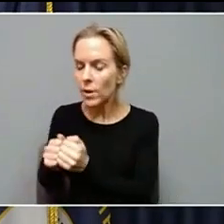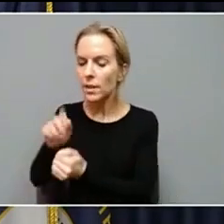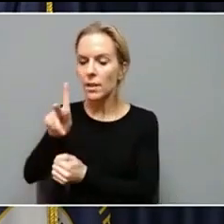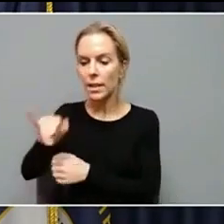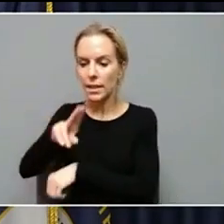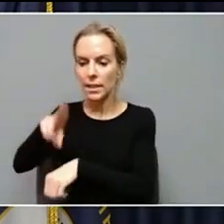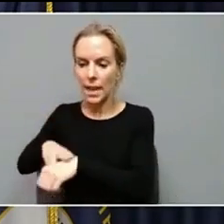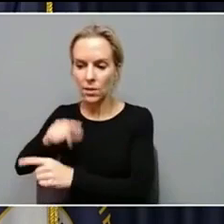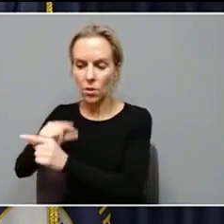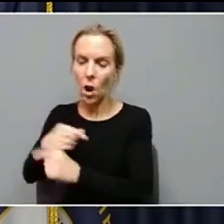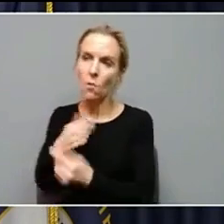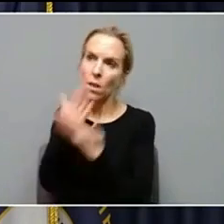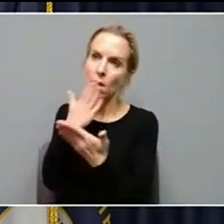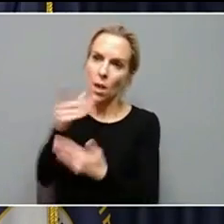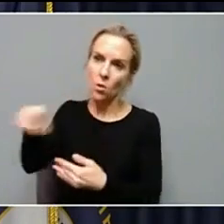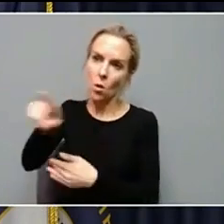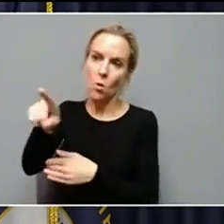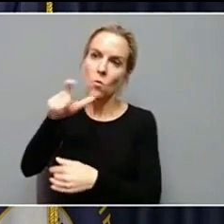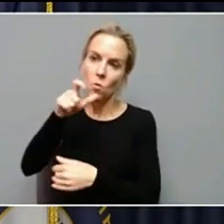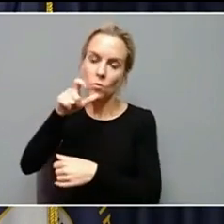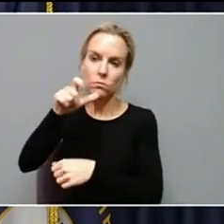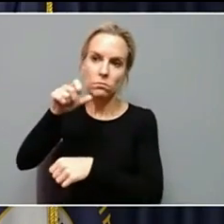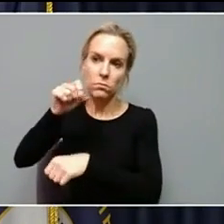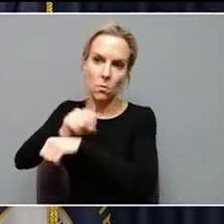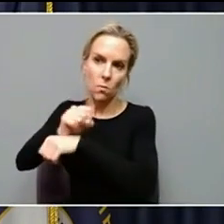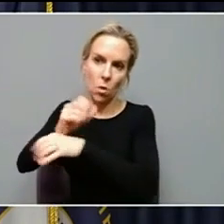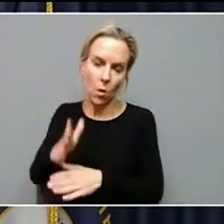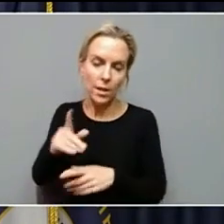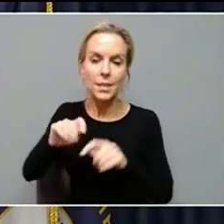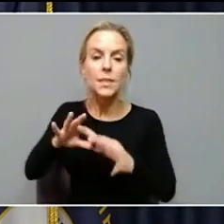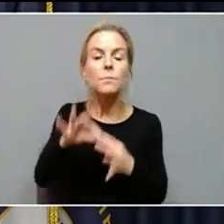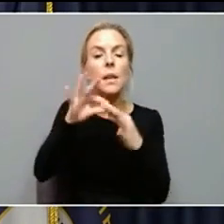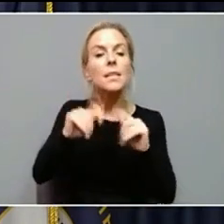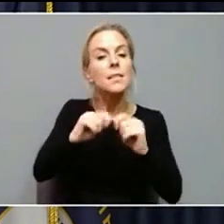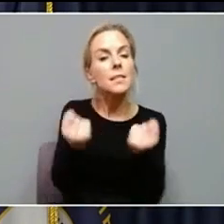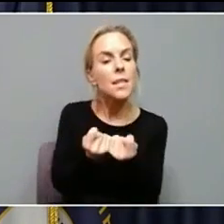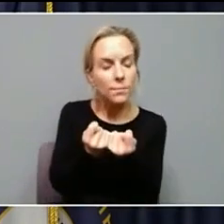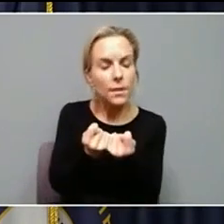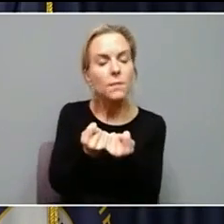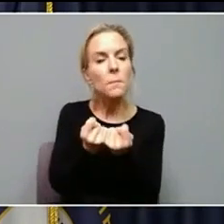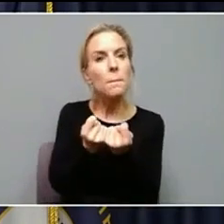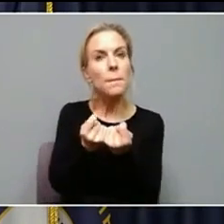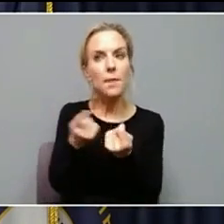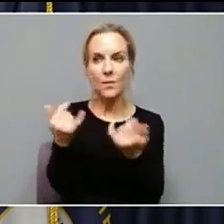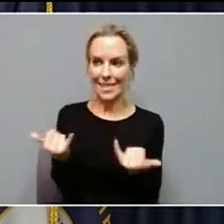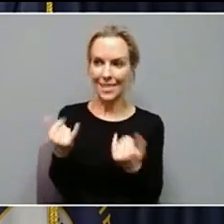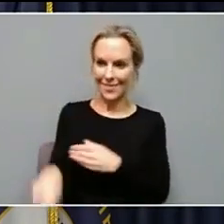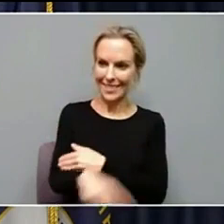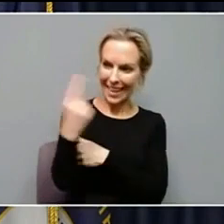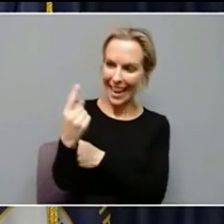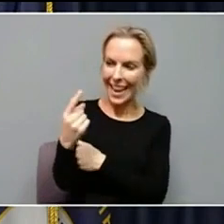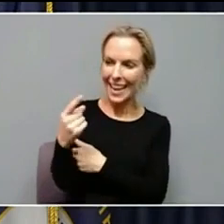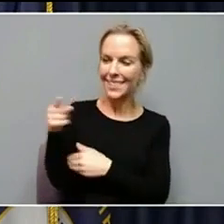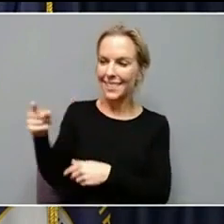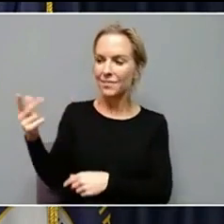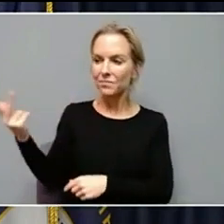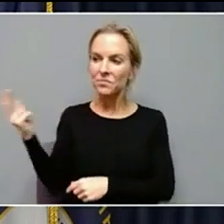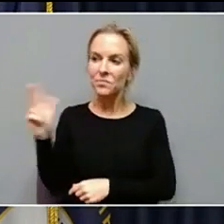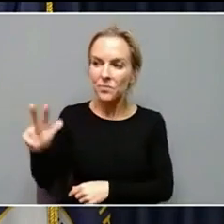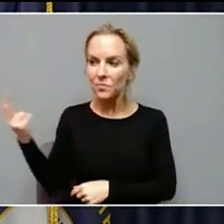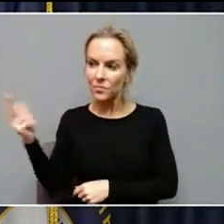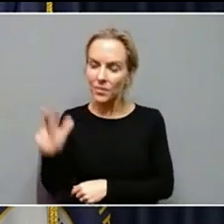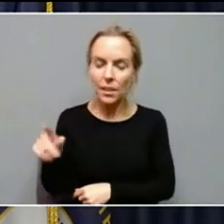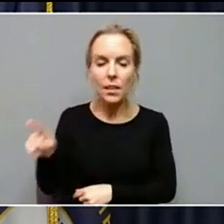those employers, especially for the teams that were here today. As you heard, the VA Medical